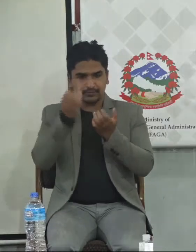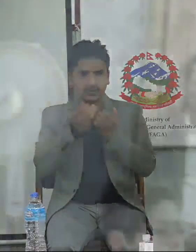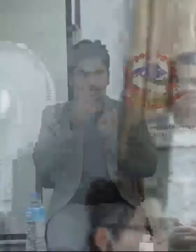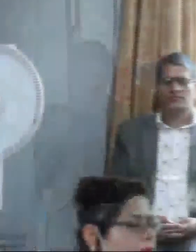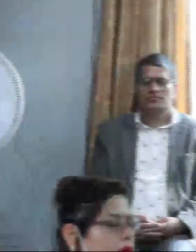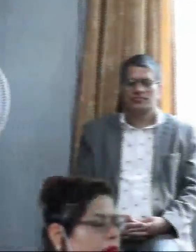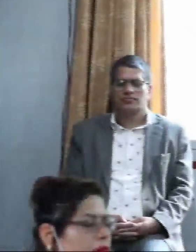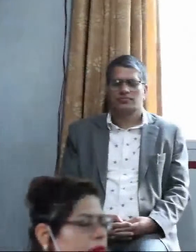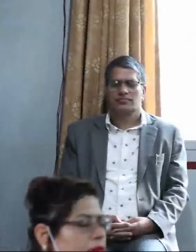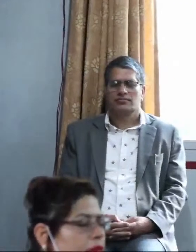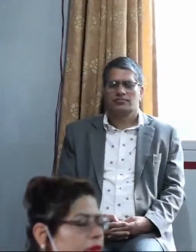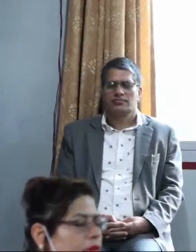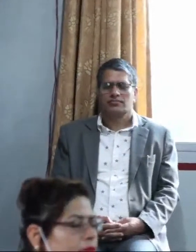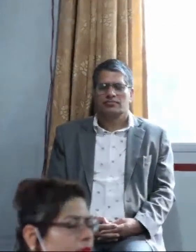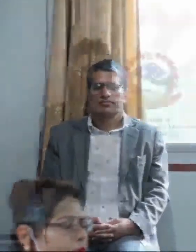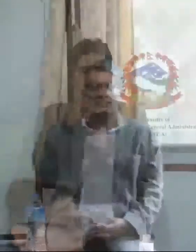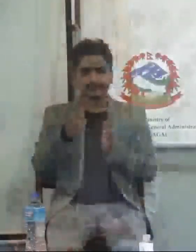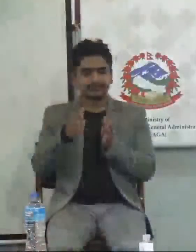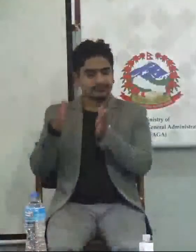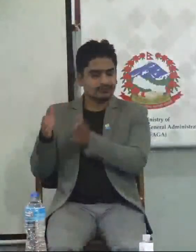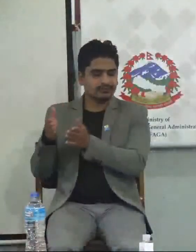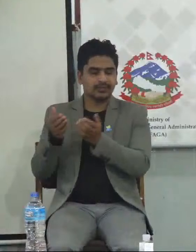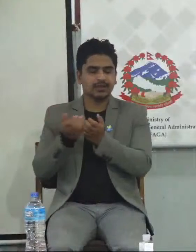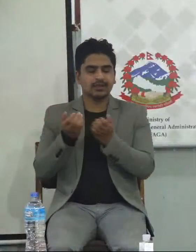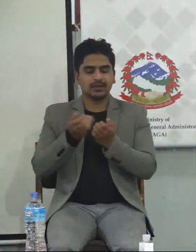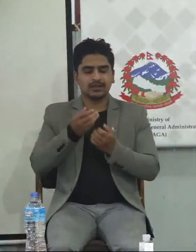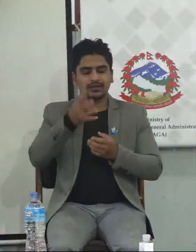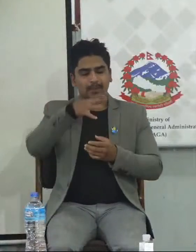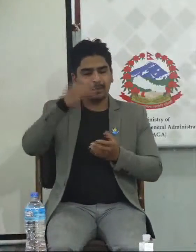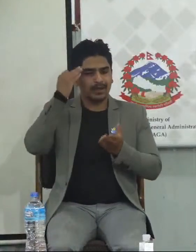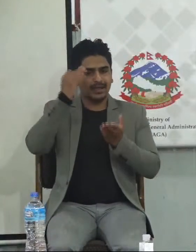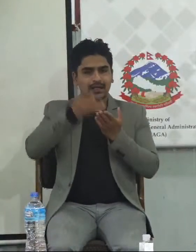focus your attention on your breathing.